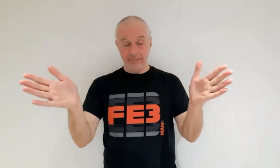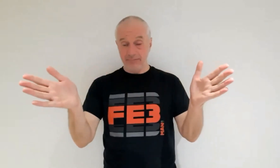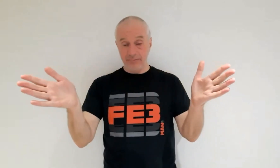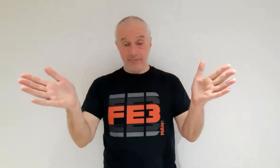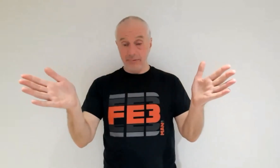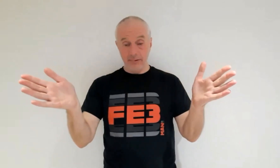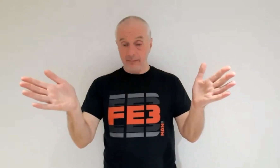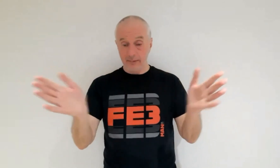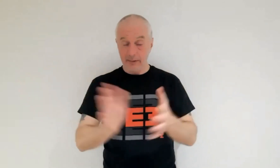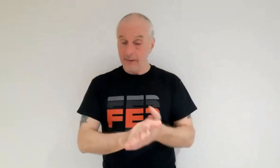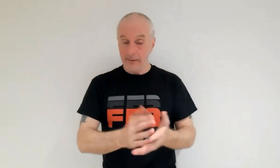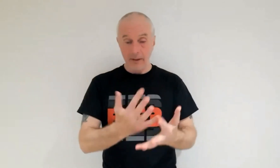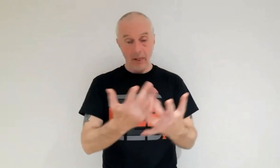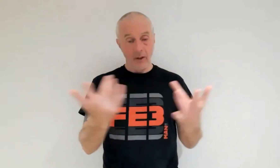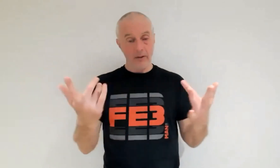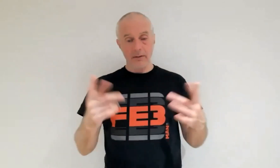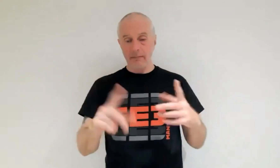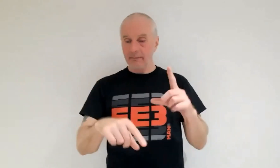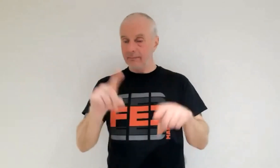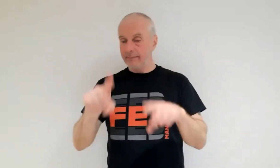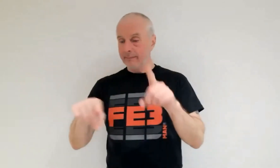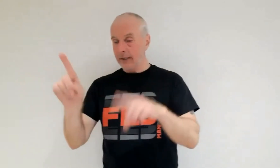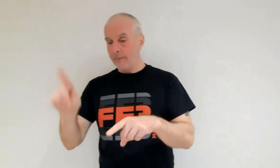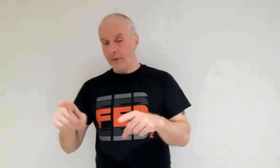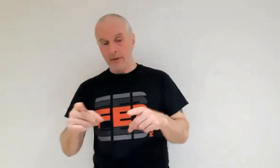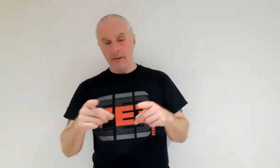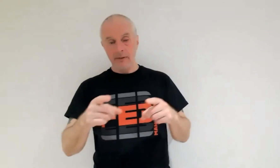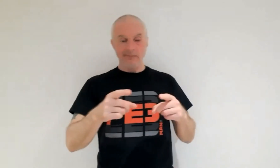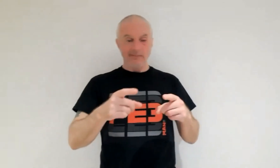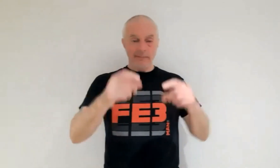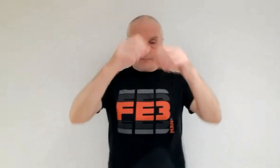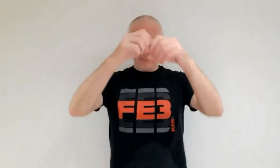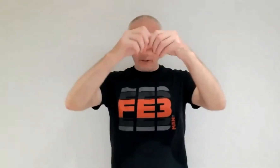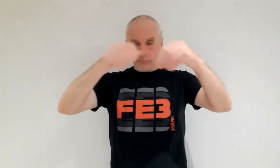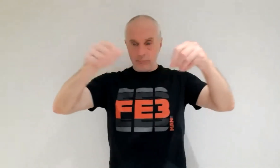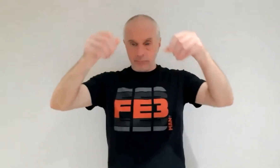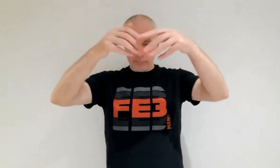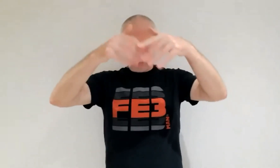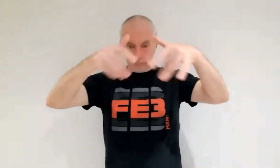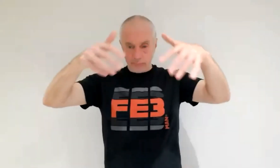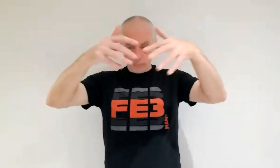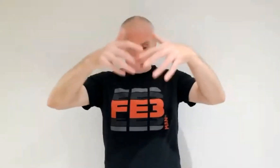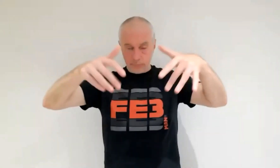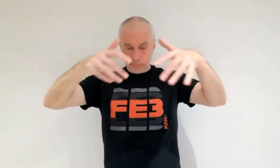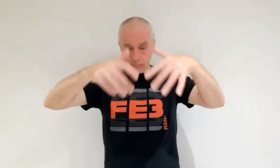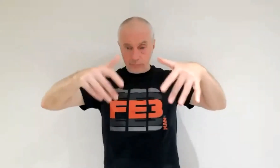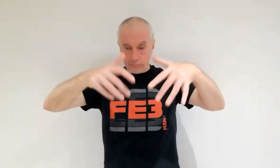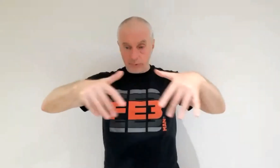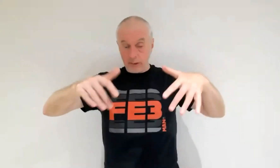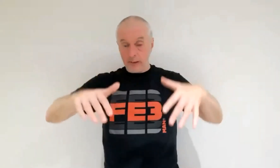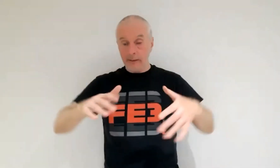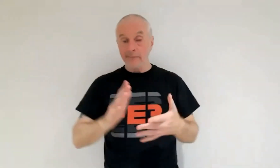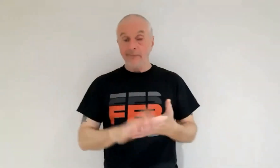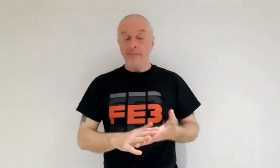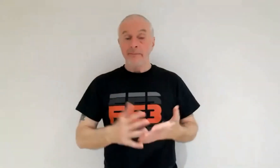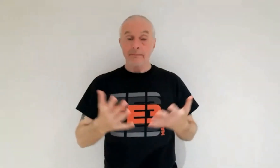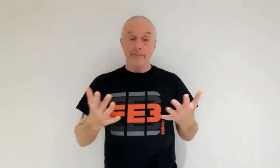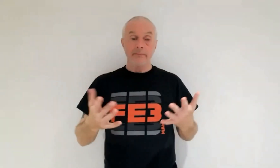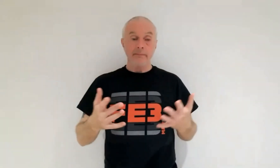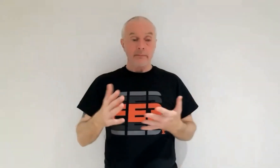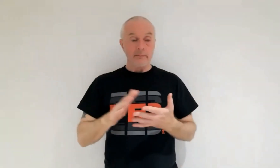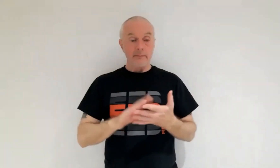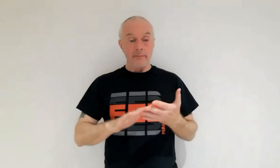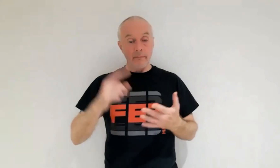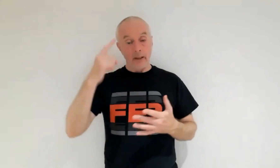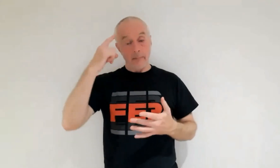so many sub networks beneath that, that you're effectively doing look very similar to rollout. You're sort of no longer